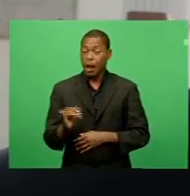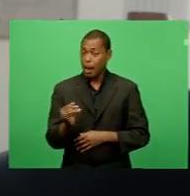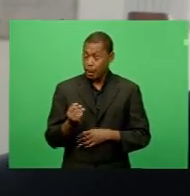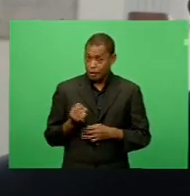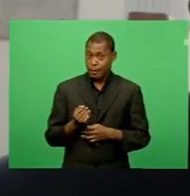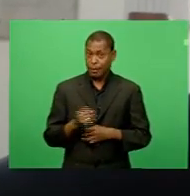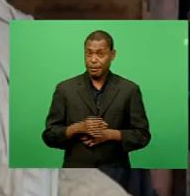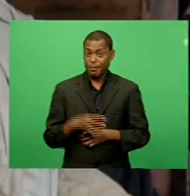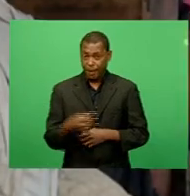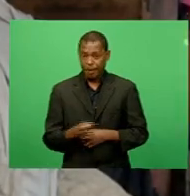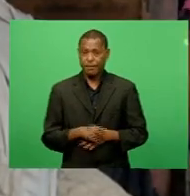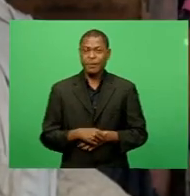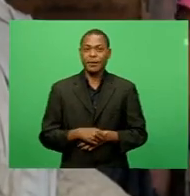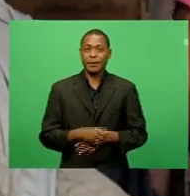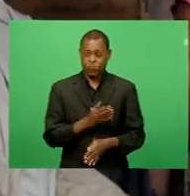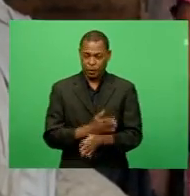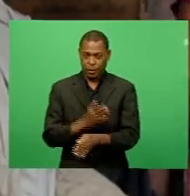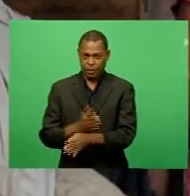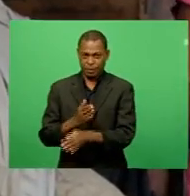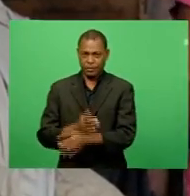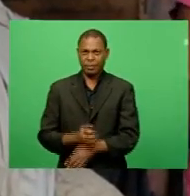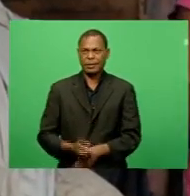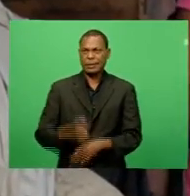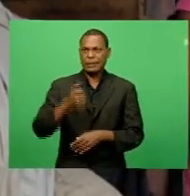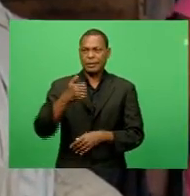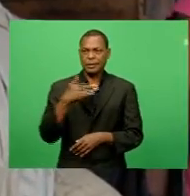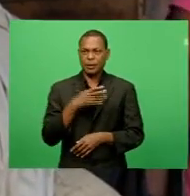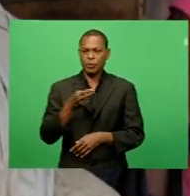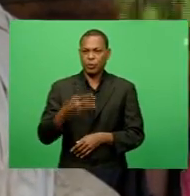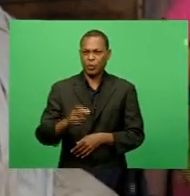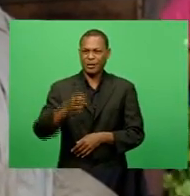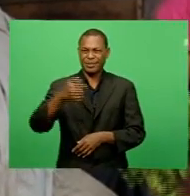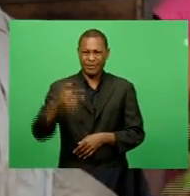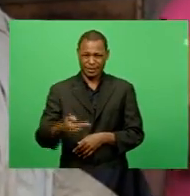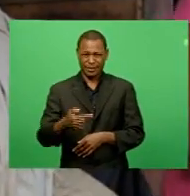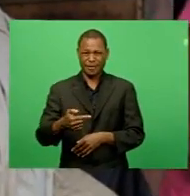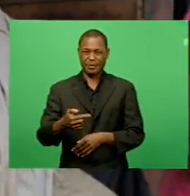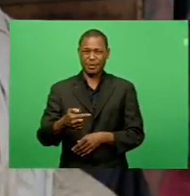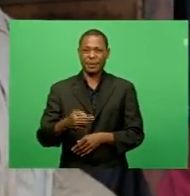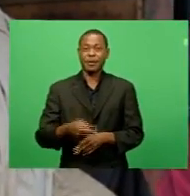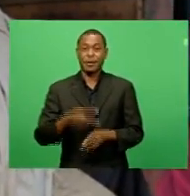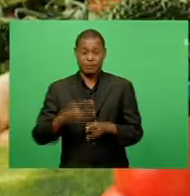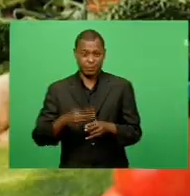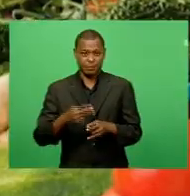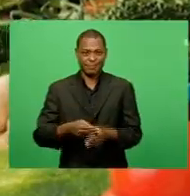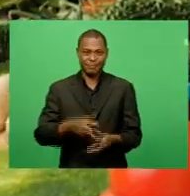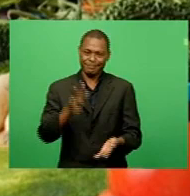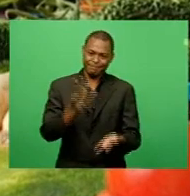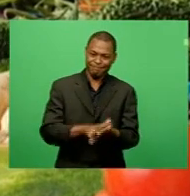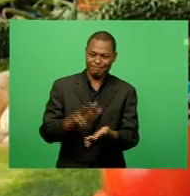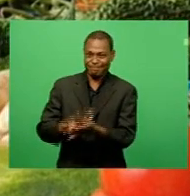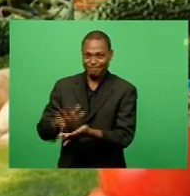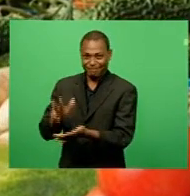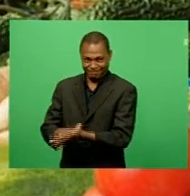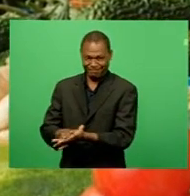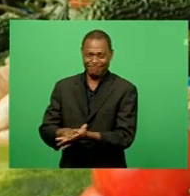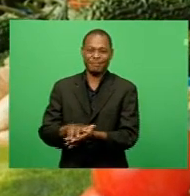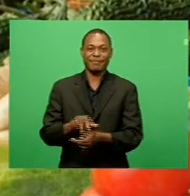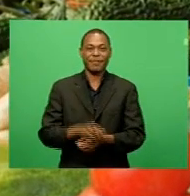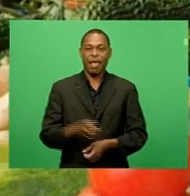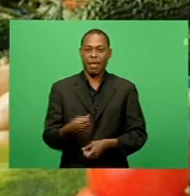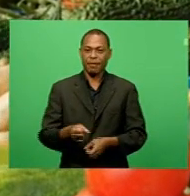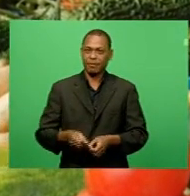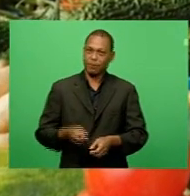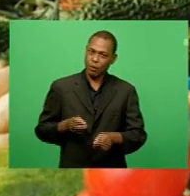their employment opportunities. To date, 627 farmers have signed up with the Fiji Agro Marketing Authority since its launch in